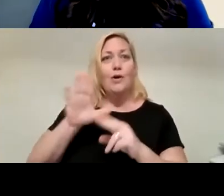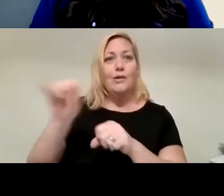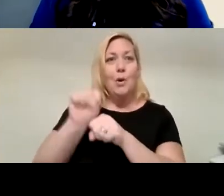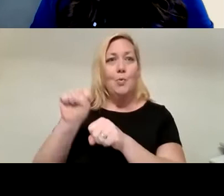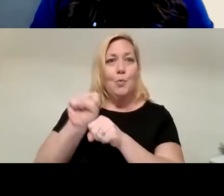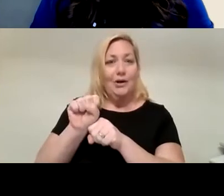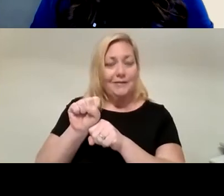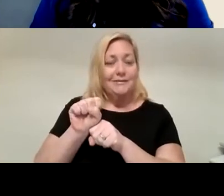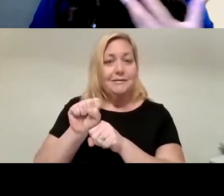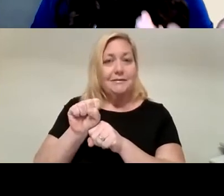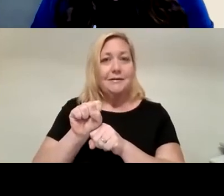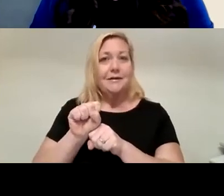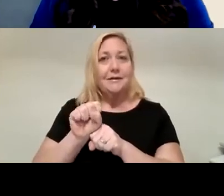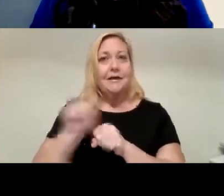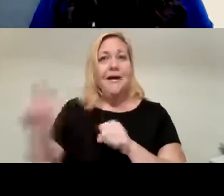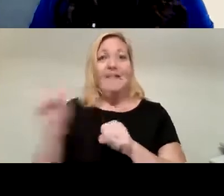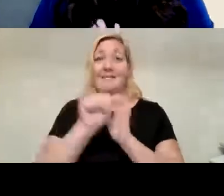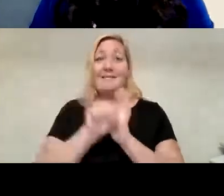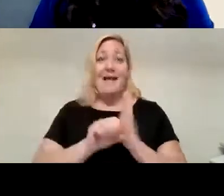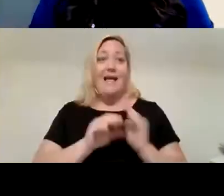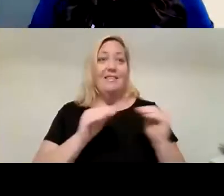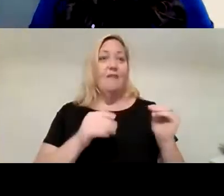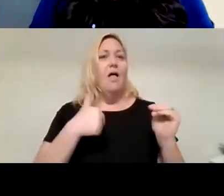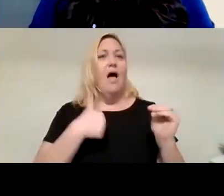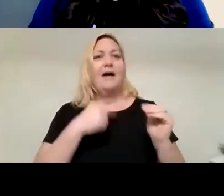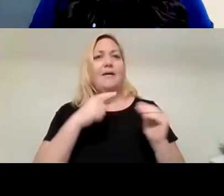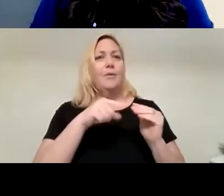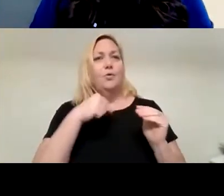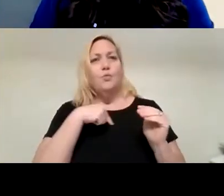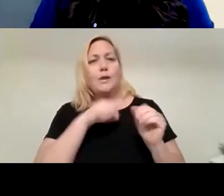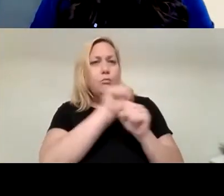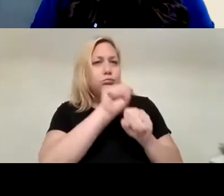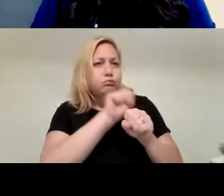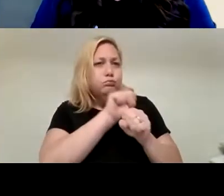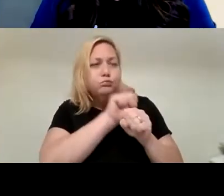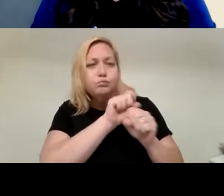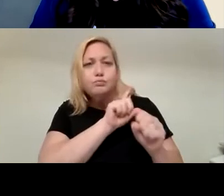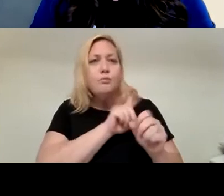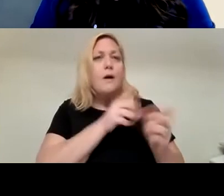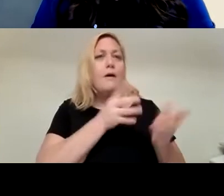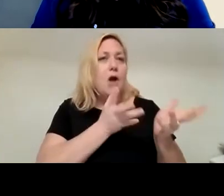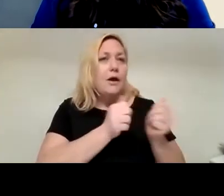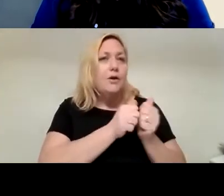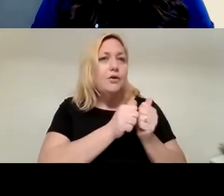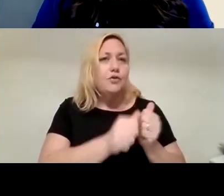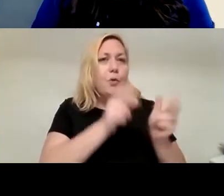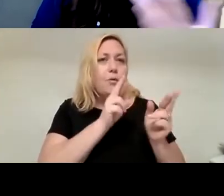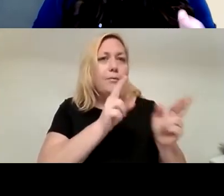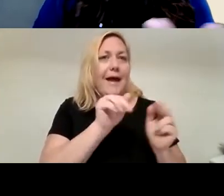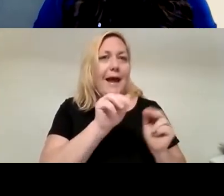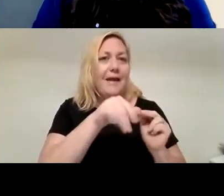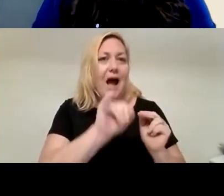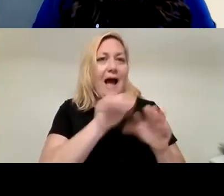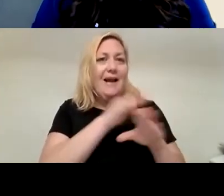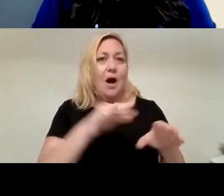At the state level, I have been behind the scenes talking to our respective API nonprofits, such